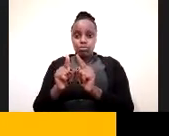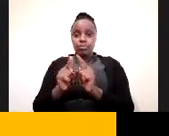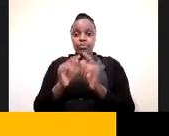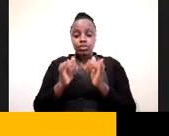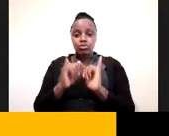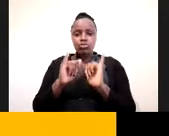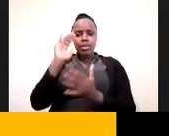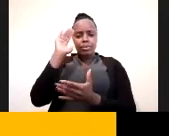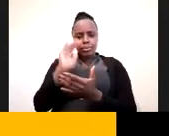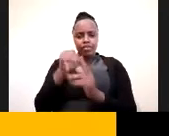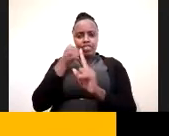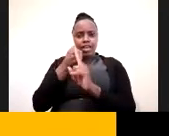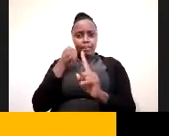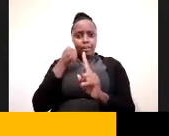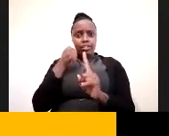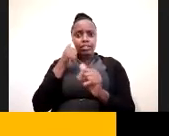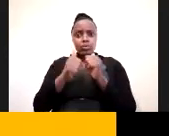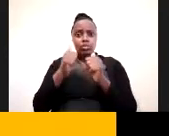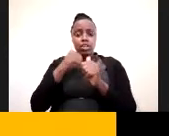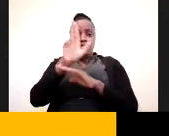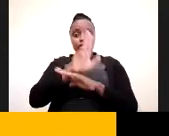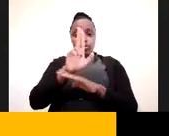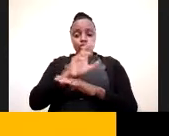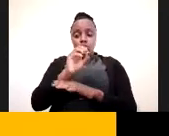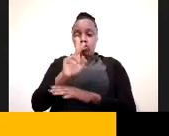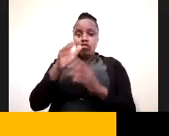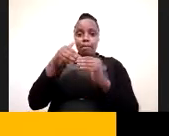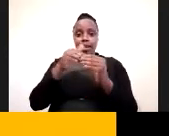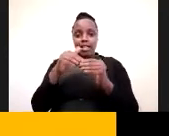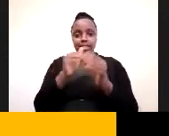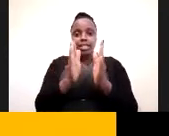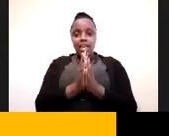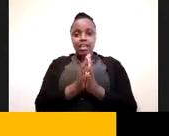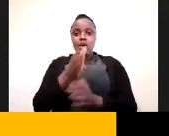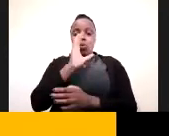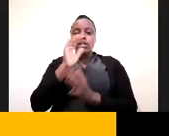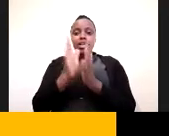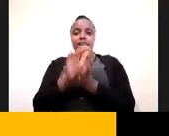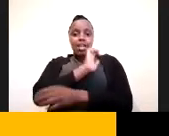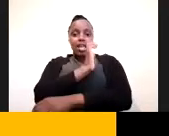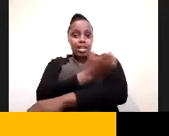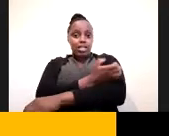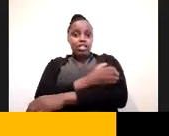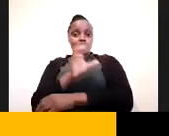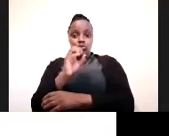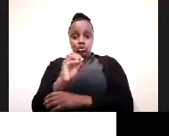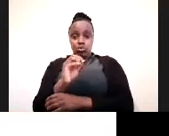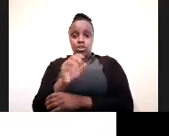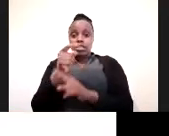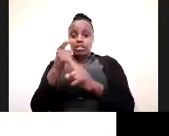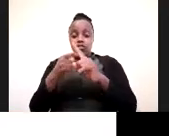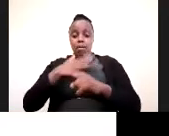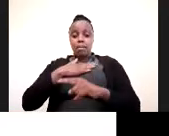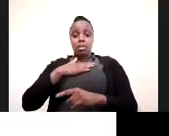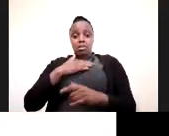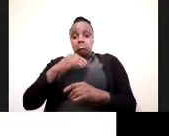the impact in the use of plastic, water and energy. So this is all from my side now.